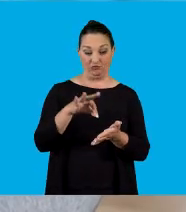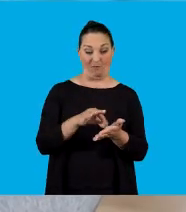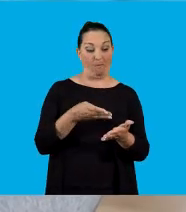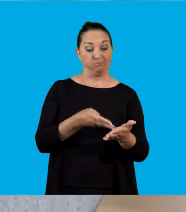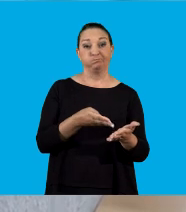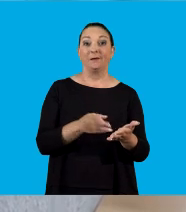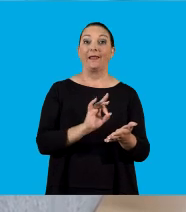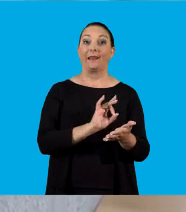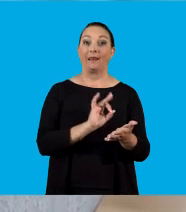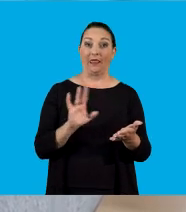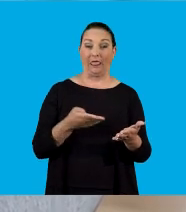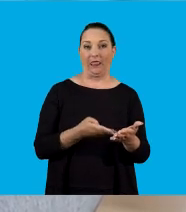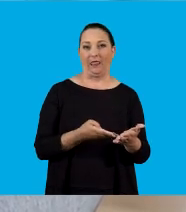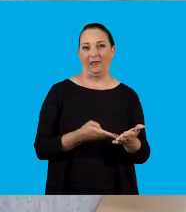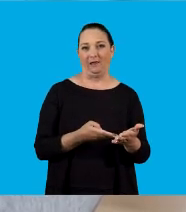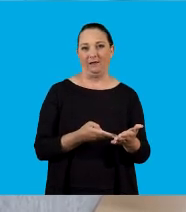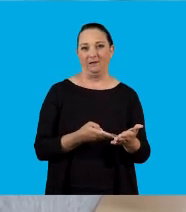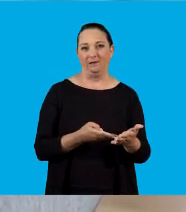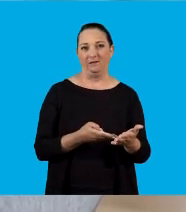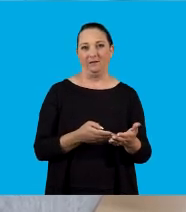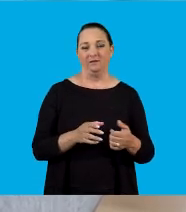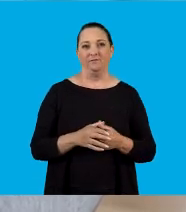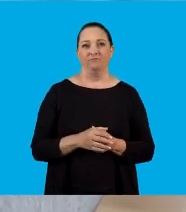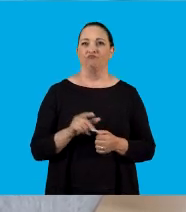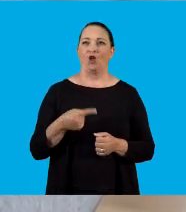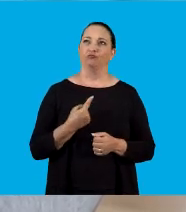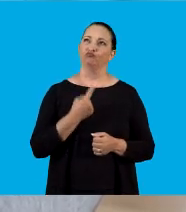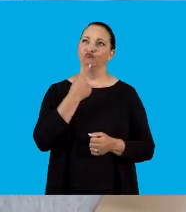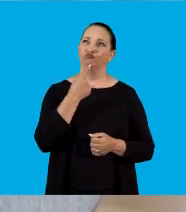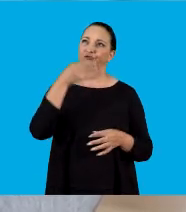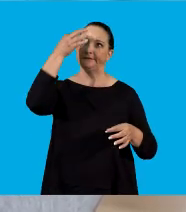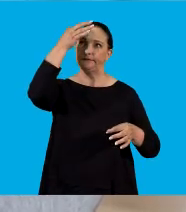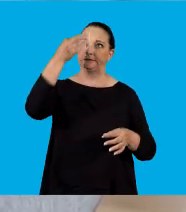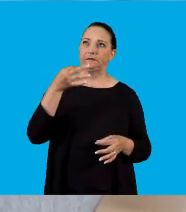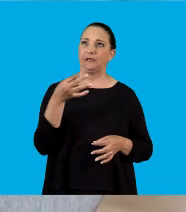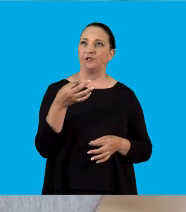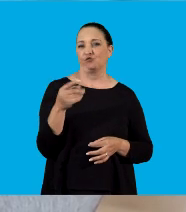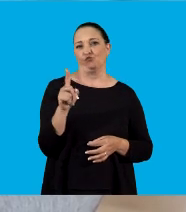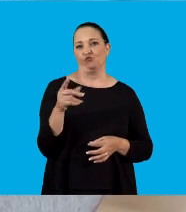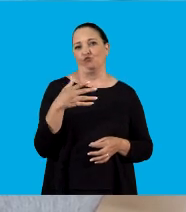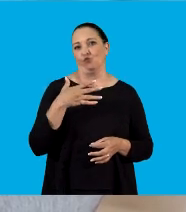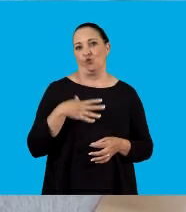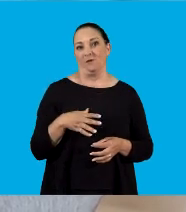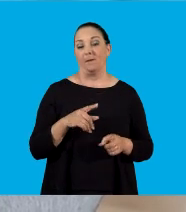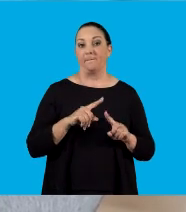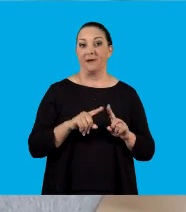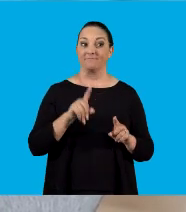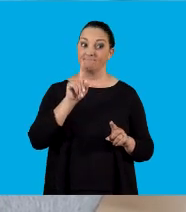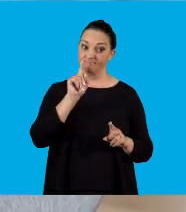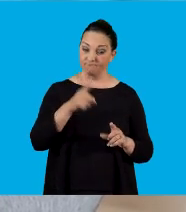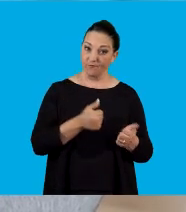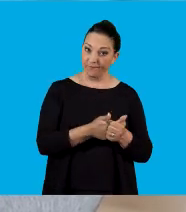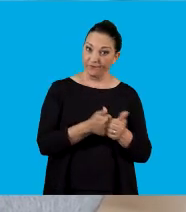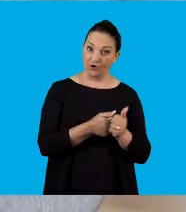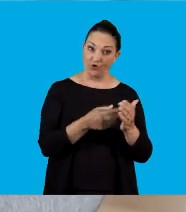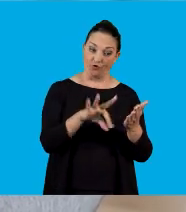contract. So you can't say upon the payment of salaries and then you decide now to give me what you did not state on the